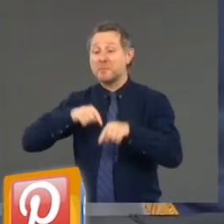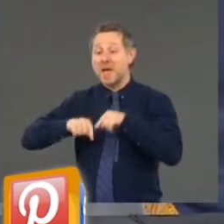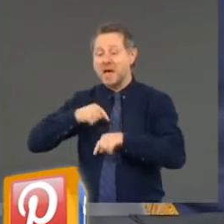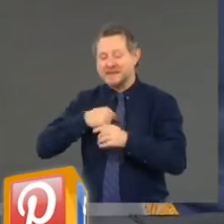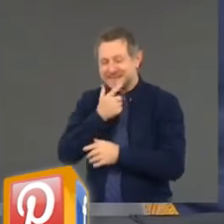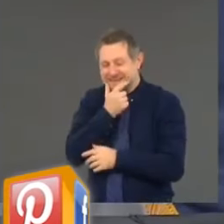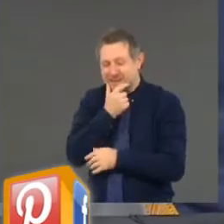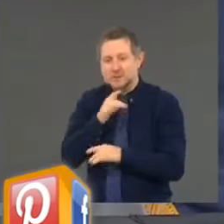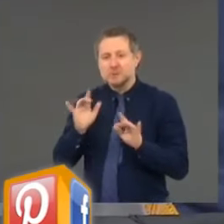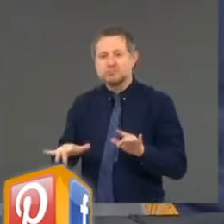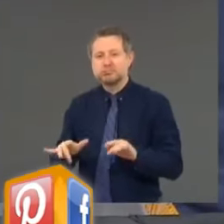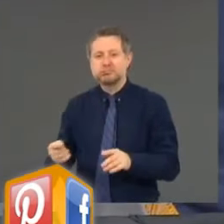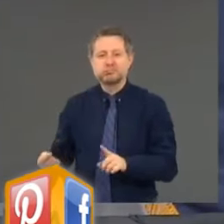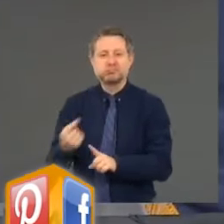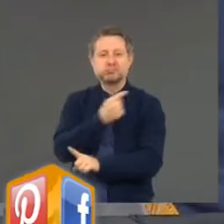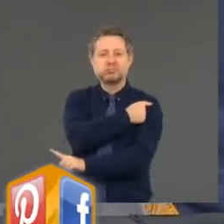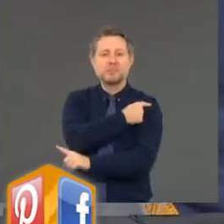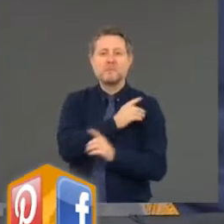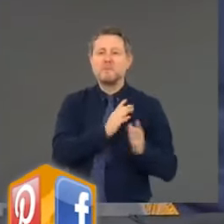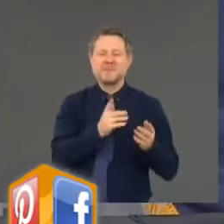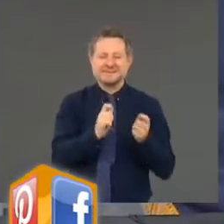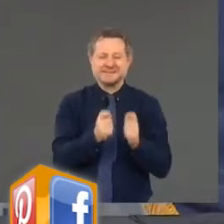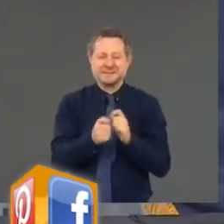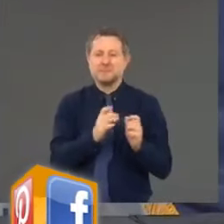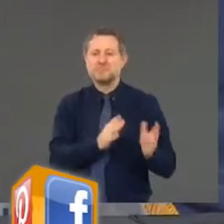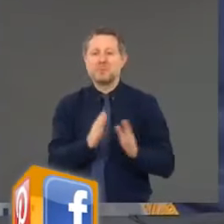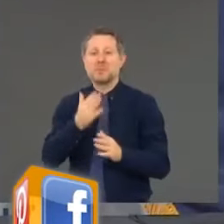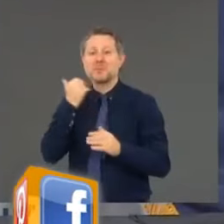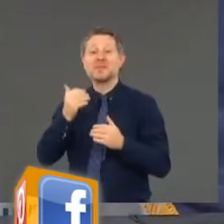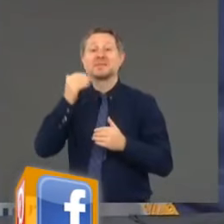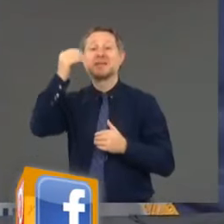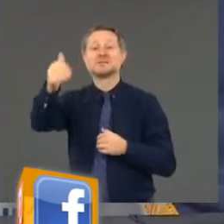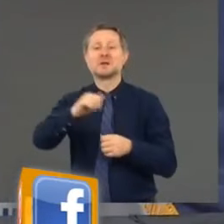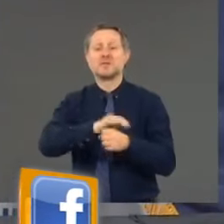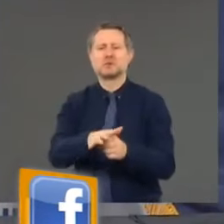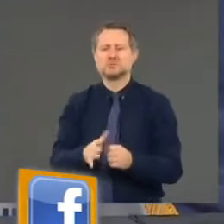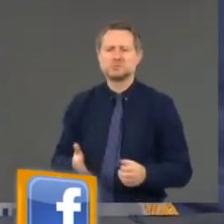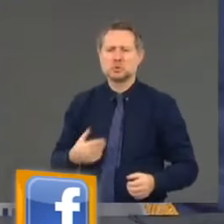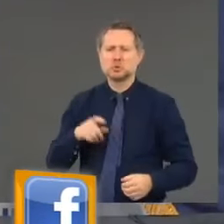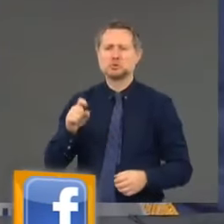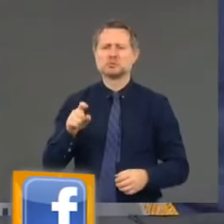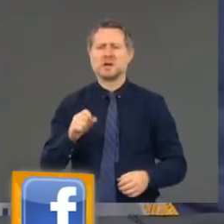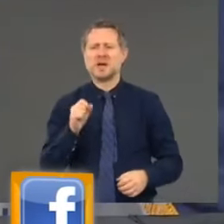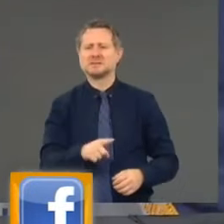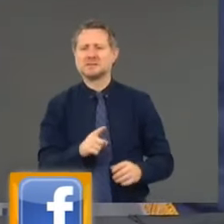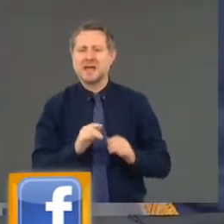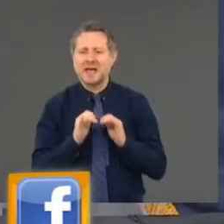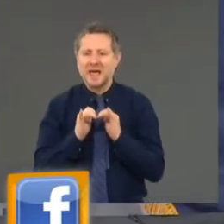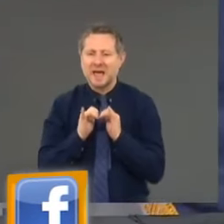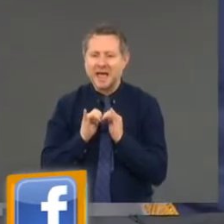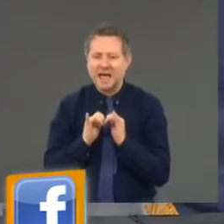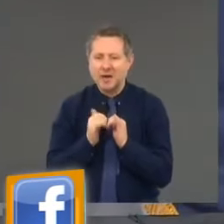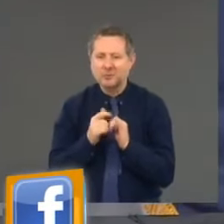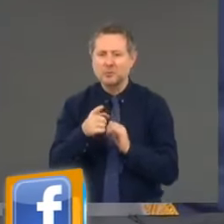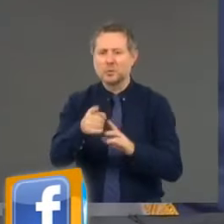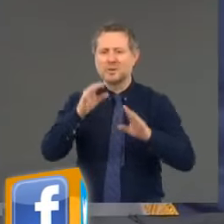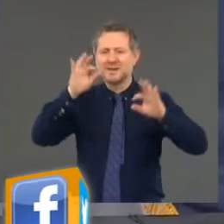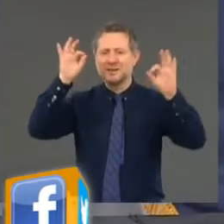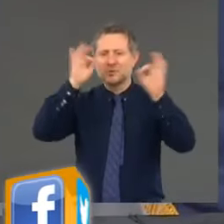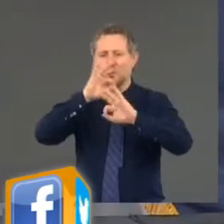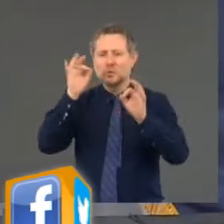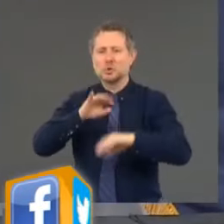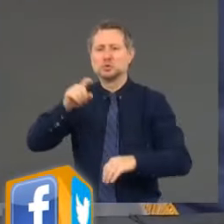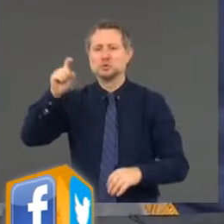situation, the question would be, how did we not know that the virus was going to leave China and go to